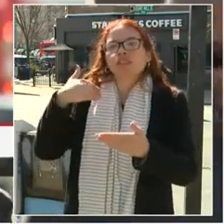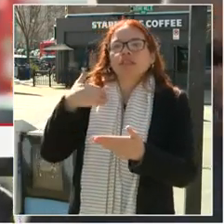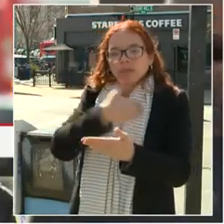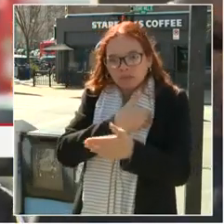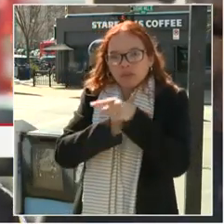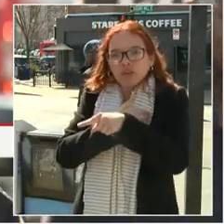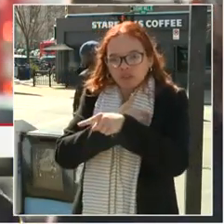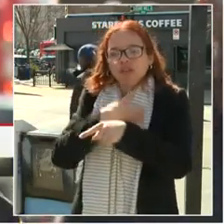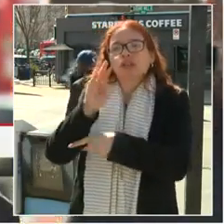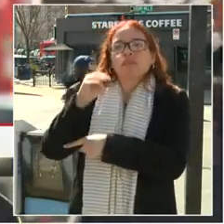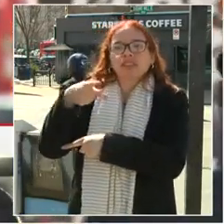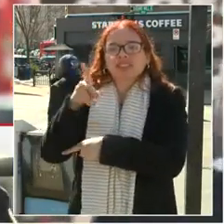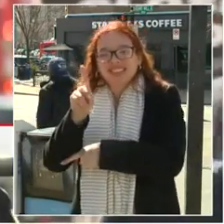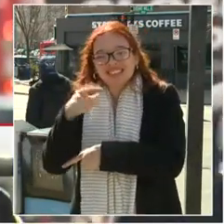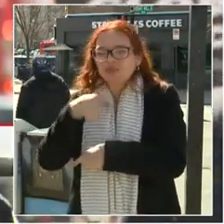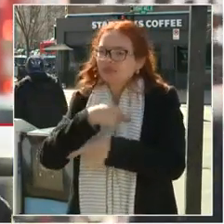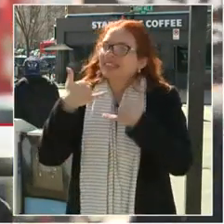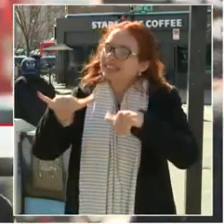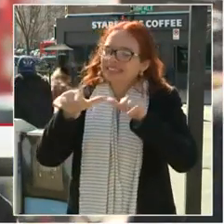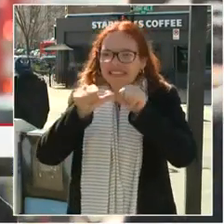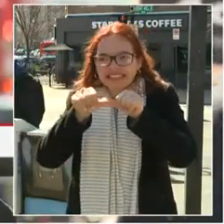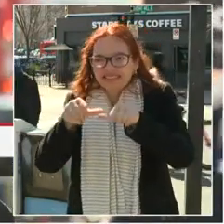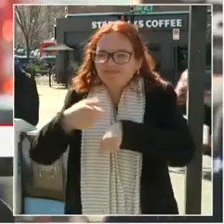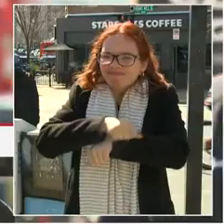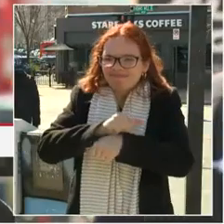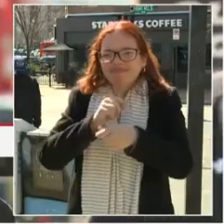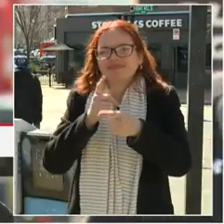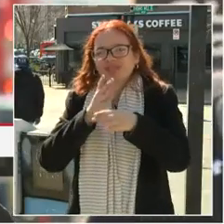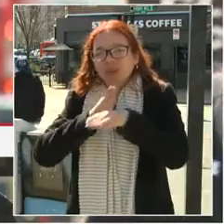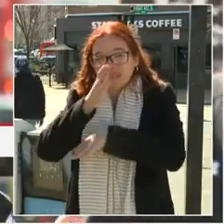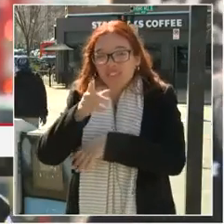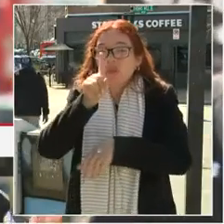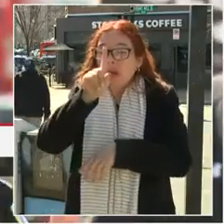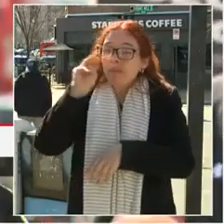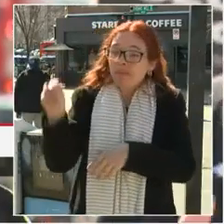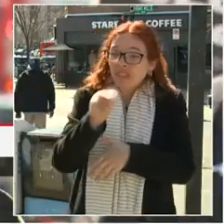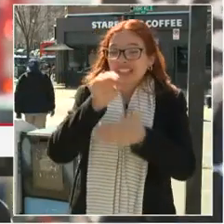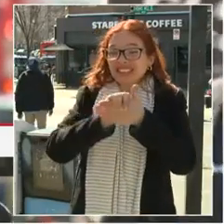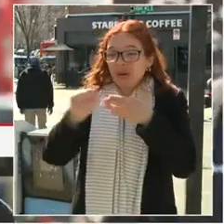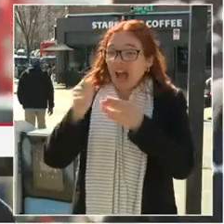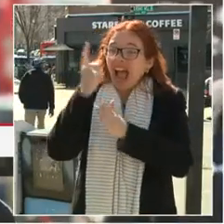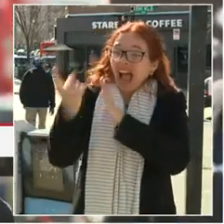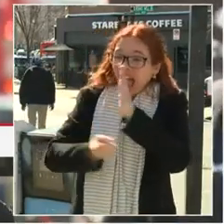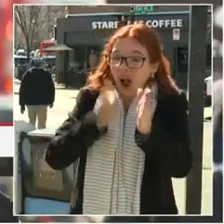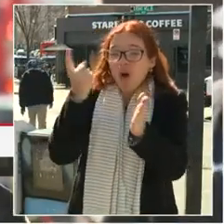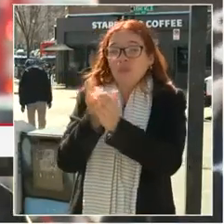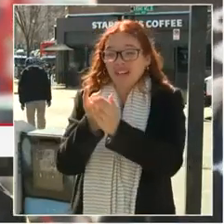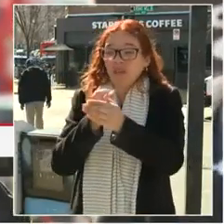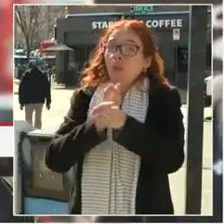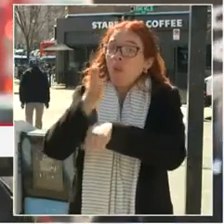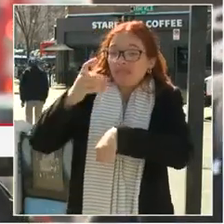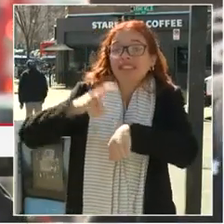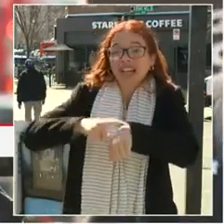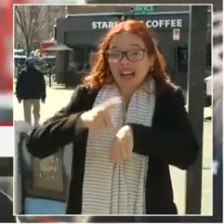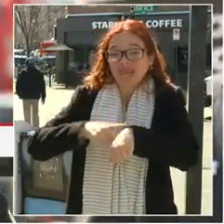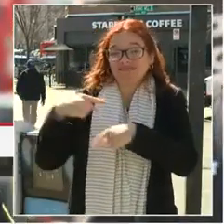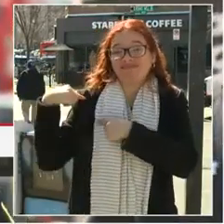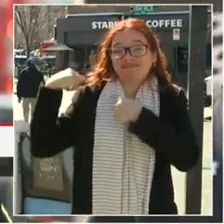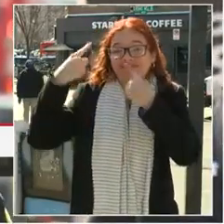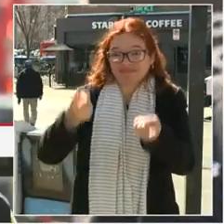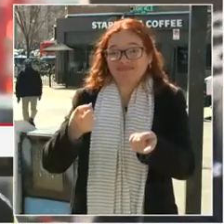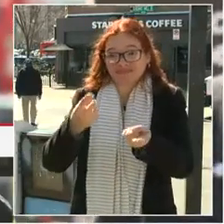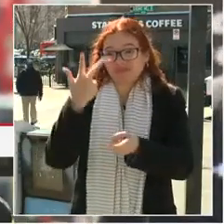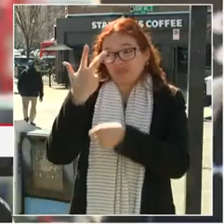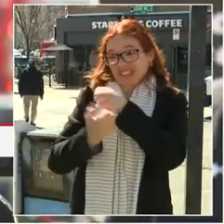been very consistent about this. They've worked over 1 million hours of overtime over the course of the last 3 years, which is significant, but it's